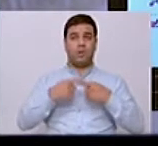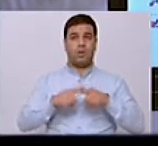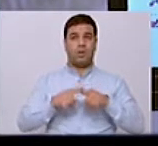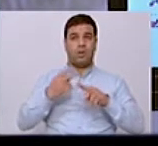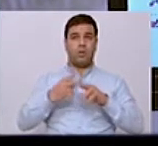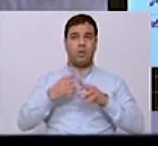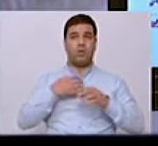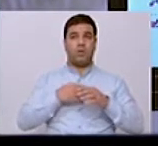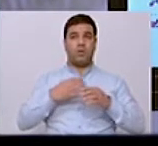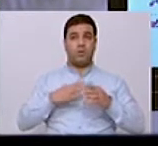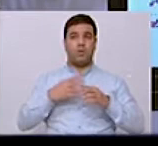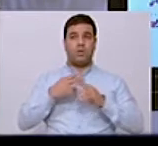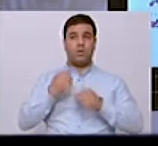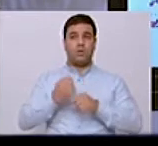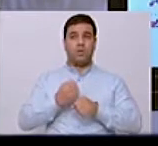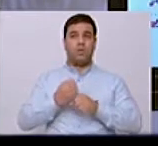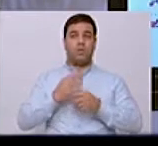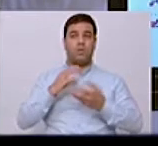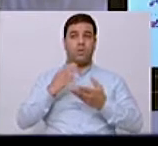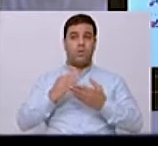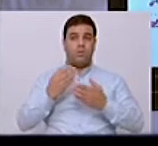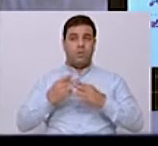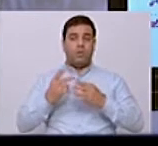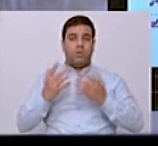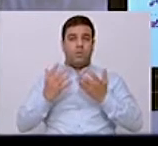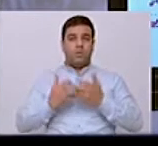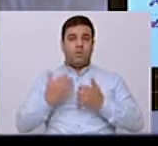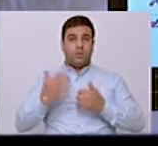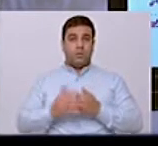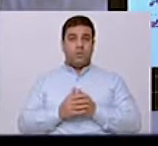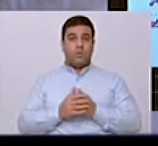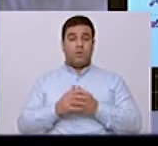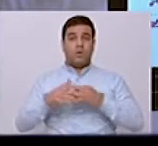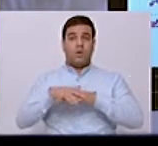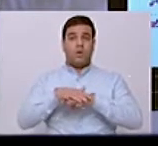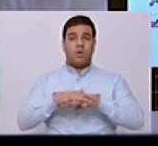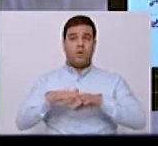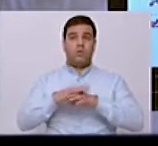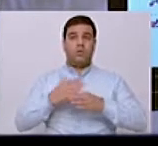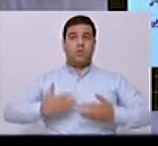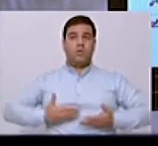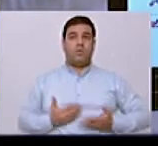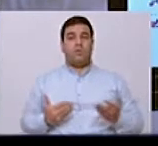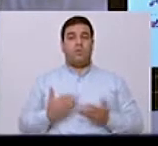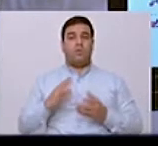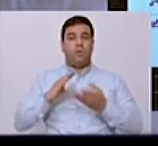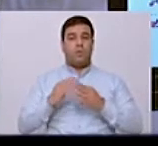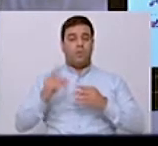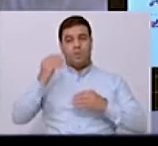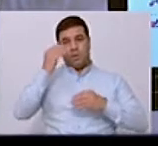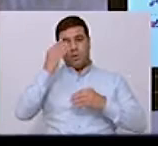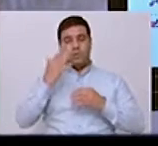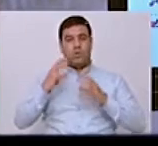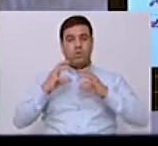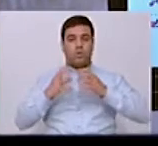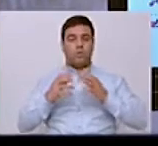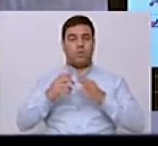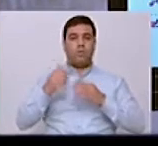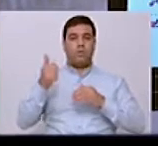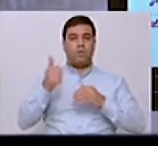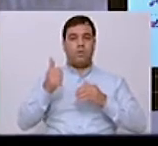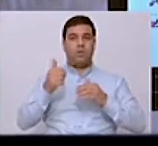texnologiyalarga asoslangan ishlab chiqarish tarmoqlariga ixtisoslashgan. Aholi turmush darajasi borasida Yaponiya jahonning